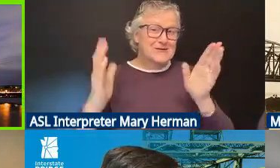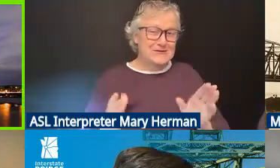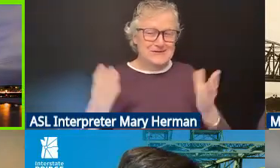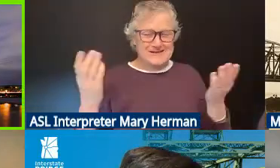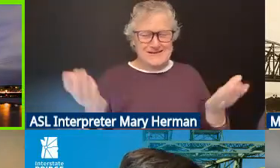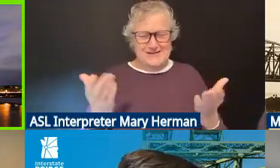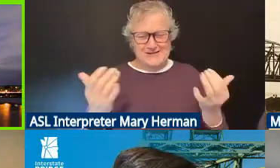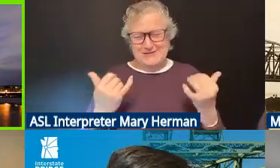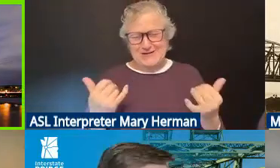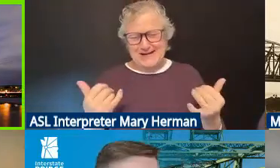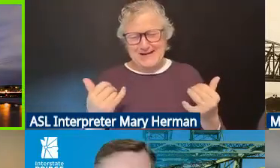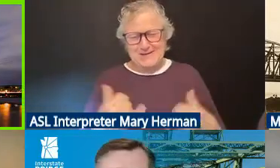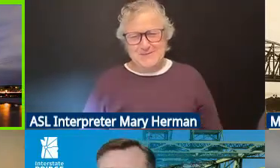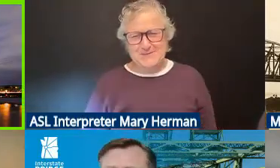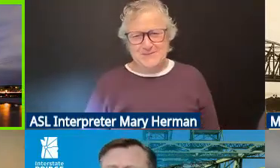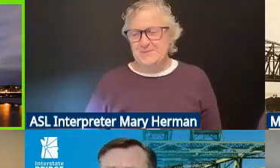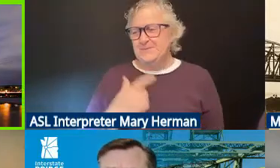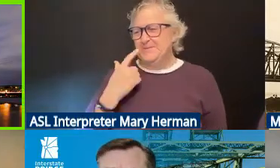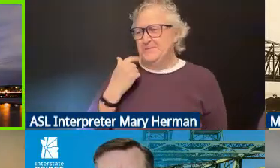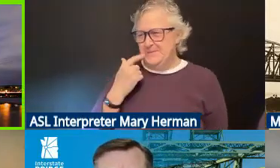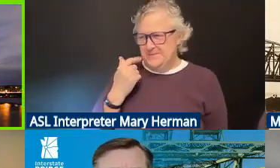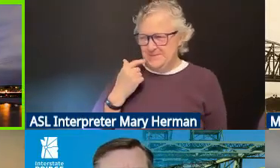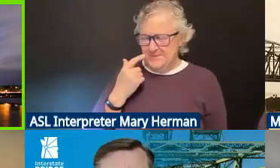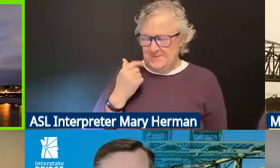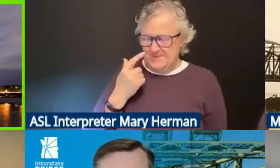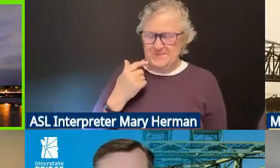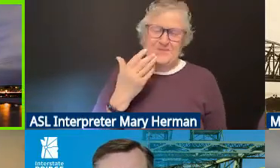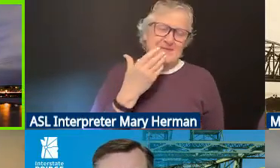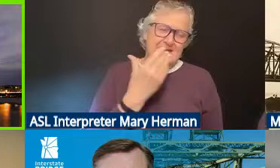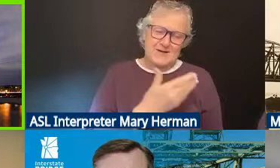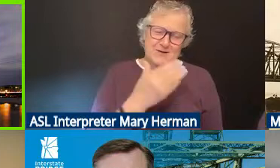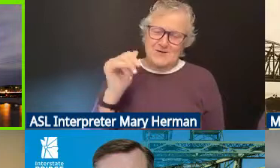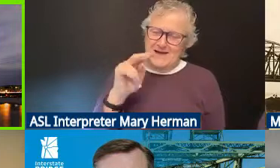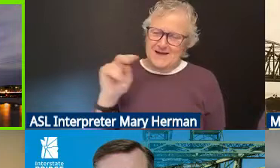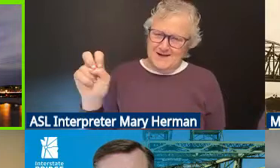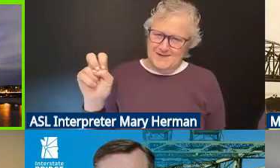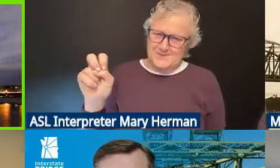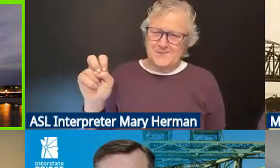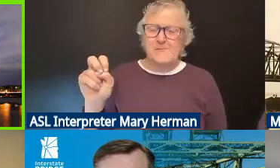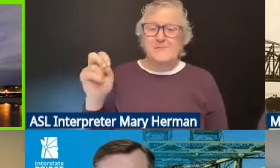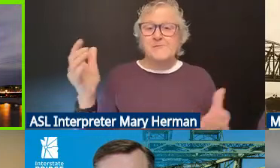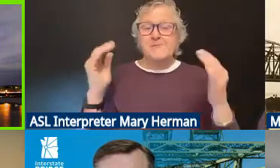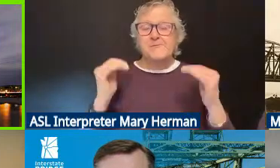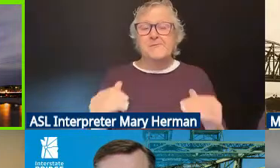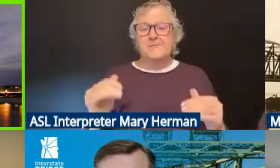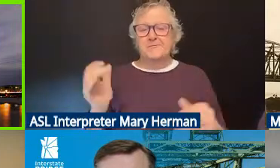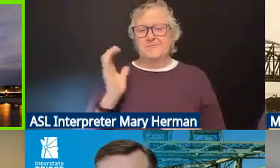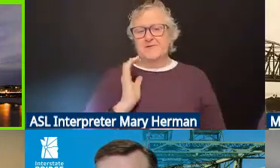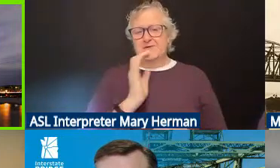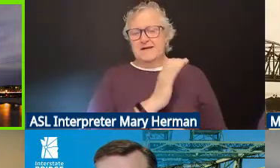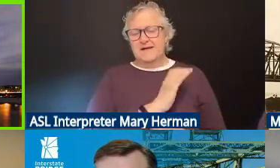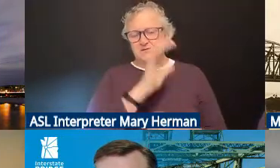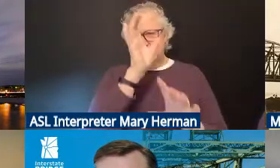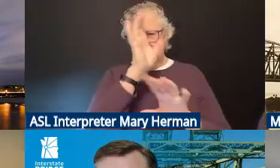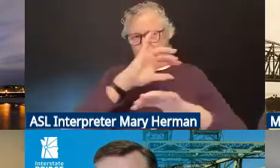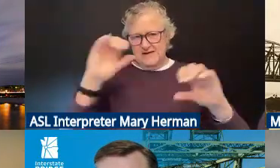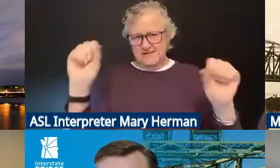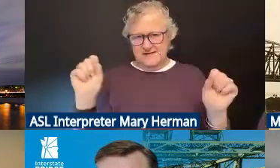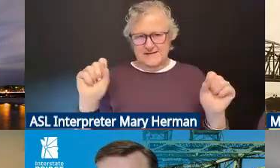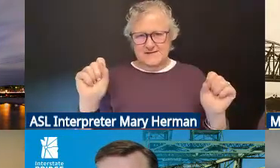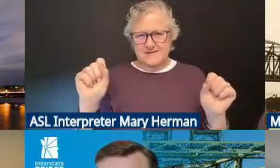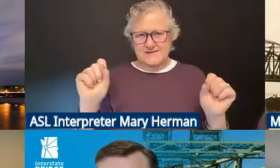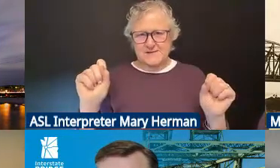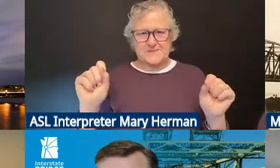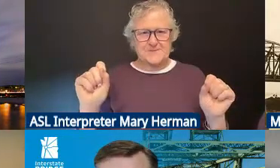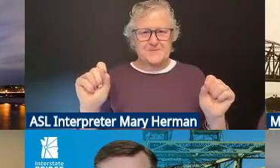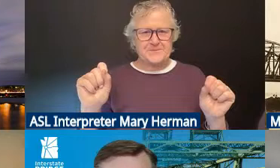Thank you, Mary Ann. Next, we'll have Metro Council President Lynn Peterson. Welcome, Lynn. Good morning, everyone. Lynn